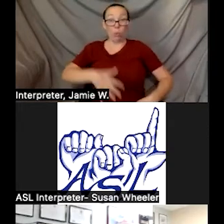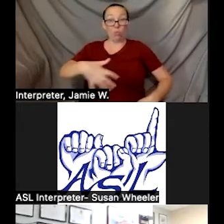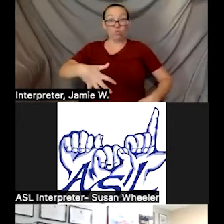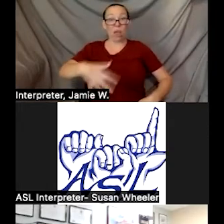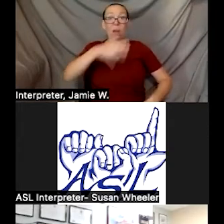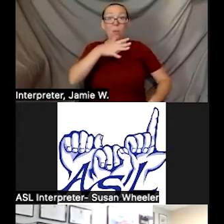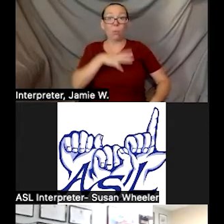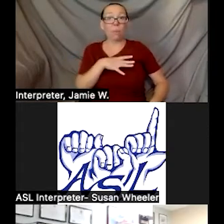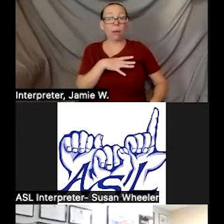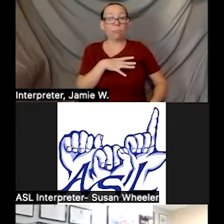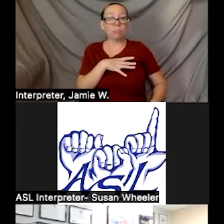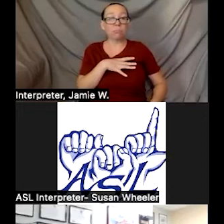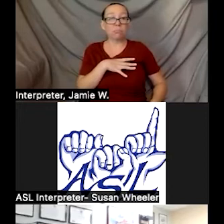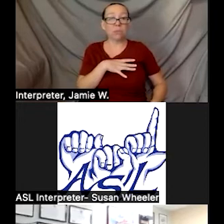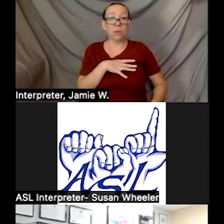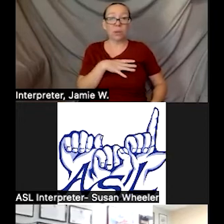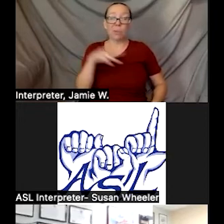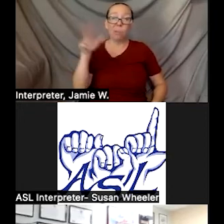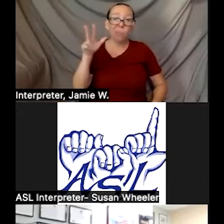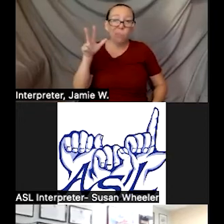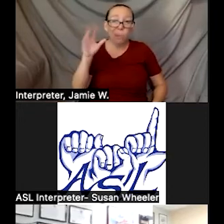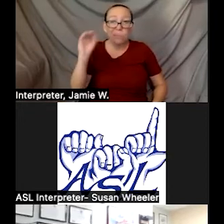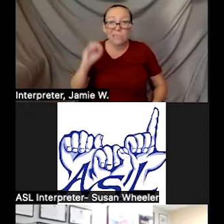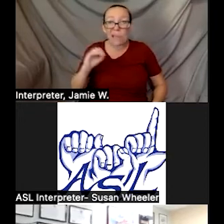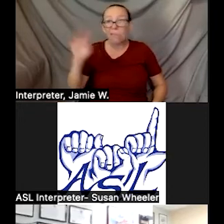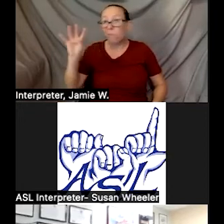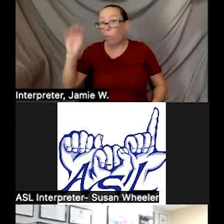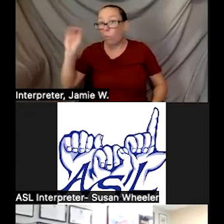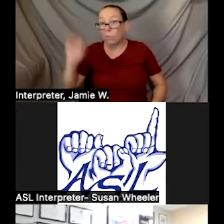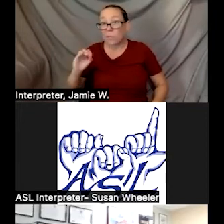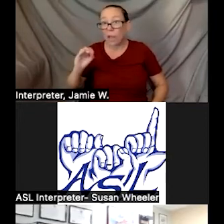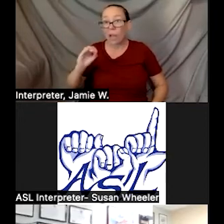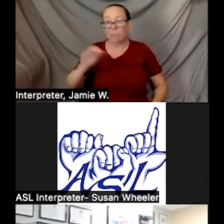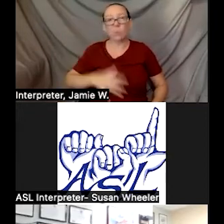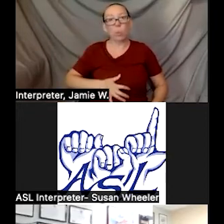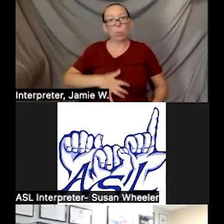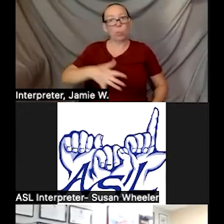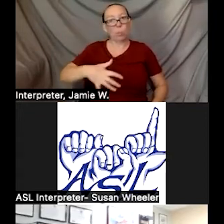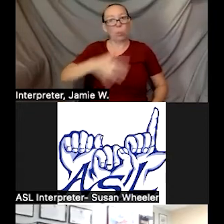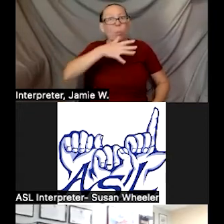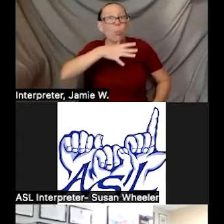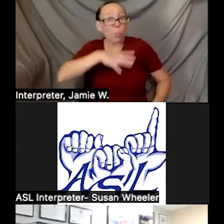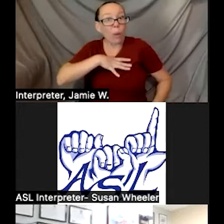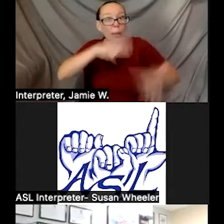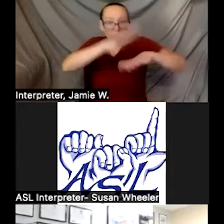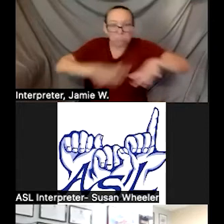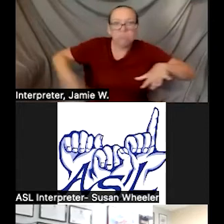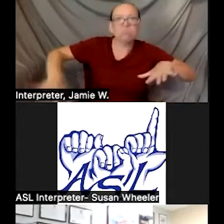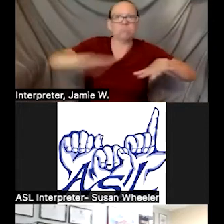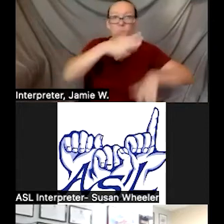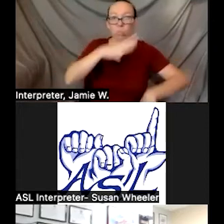time. And those that typically will require care during an emergency or in their third